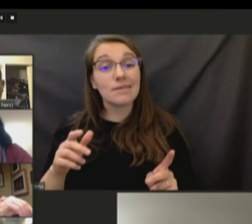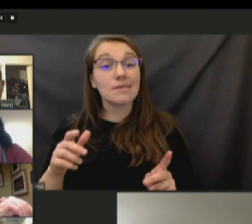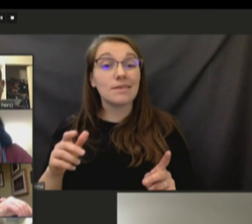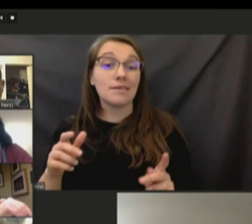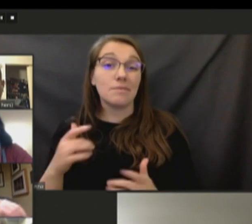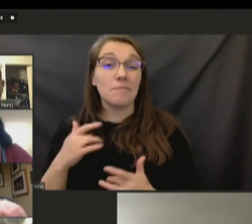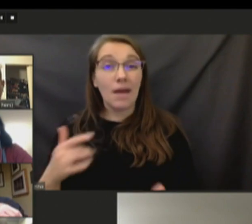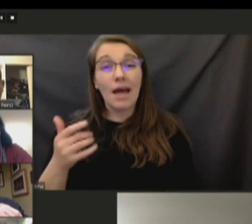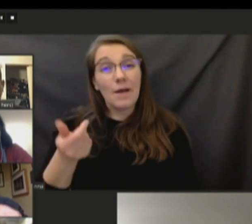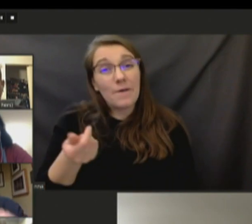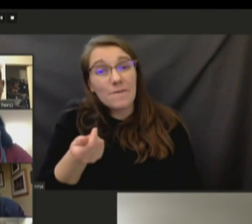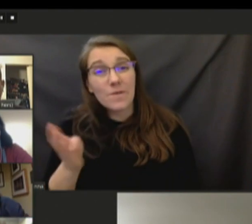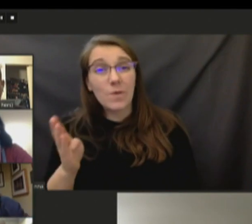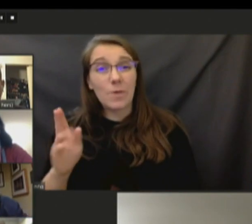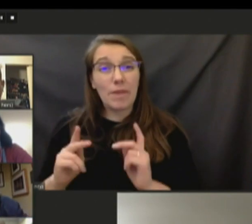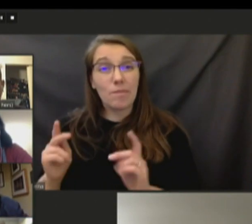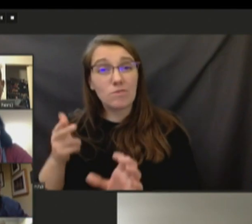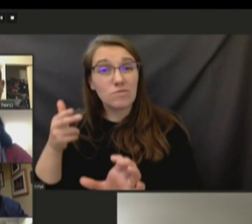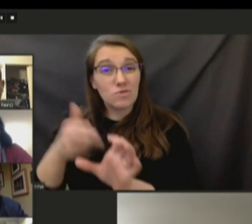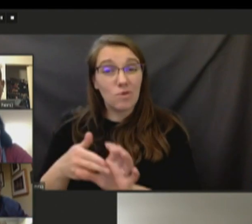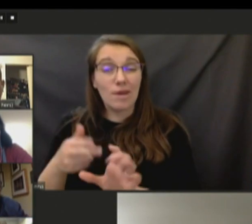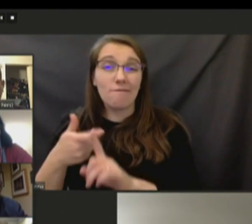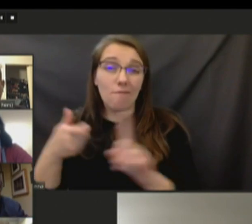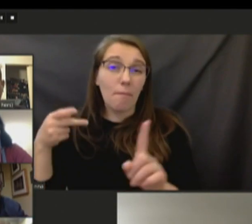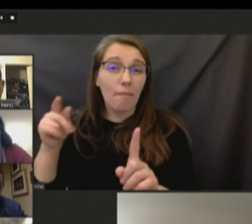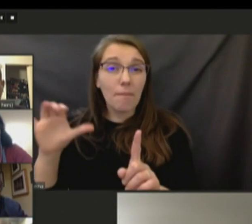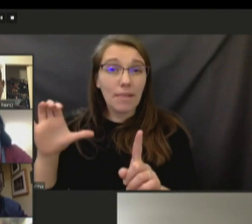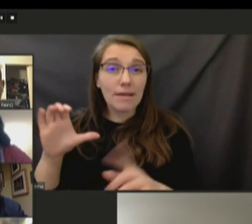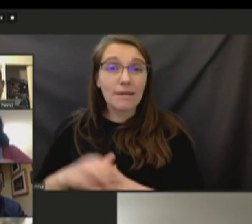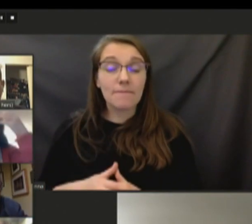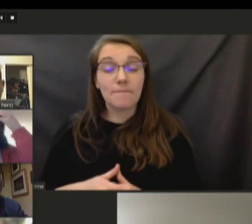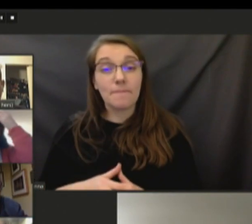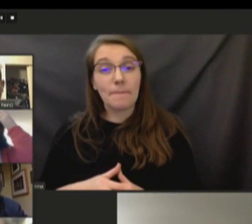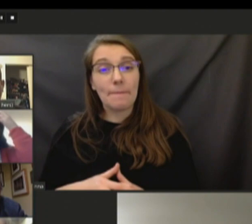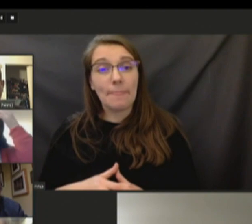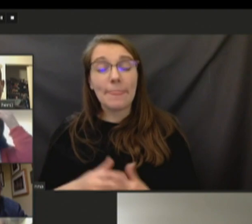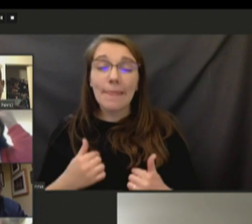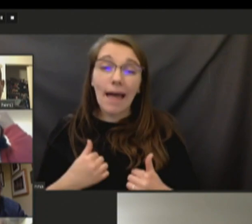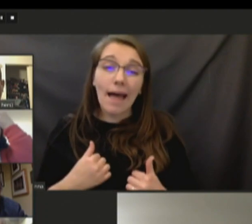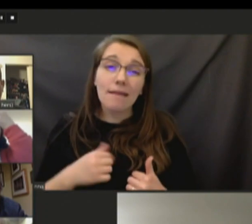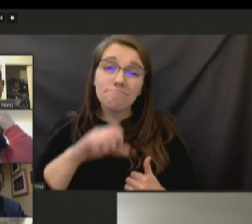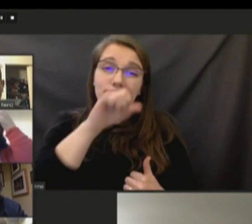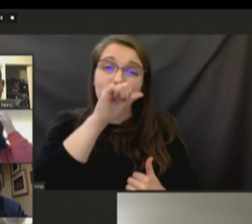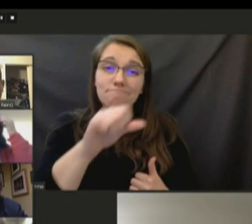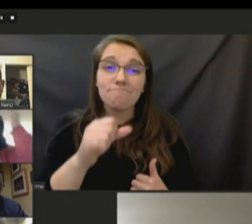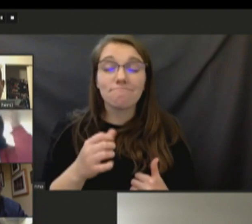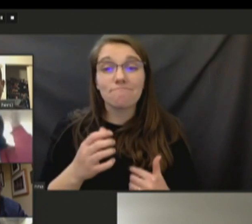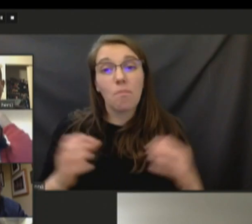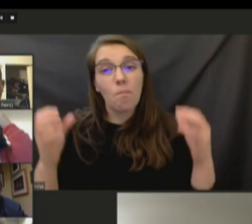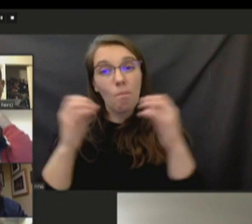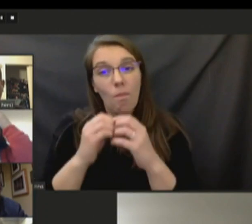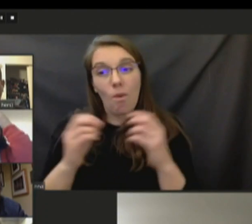that participated regularly from the public. So I would love to see more participation